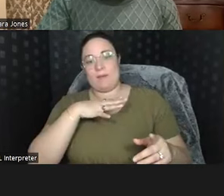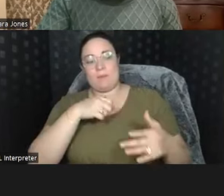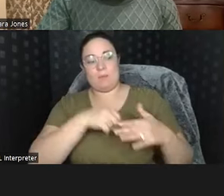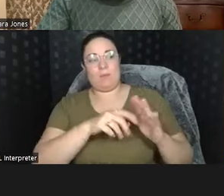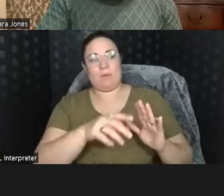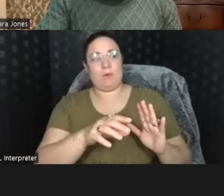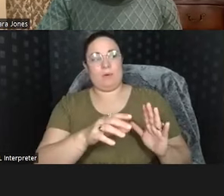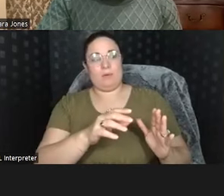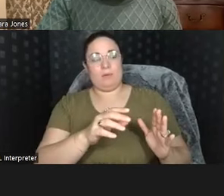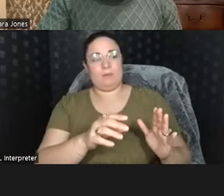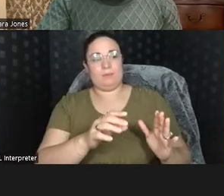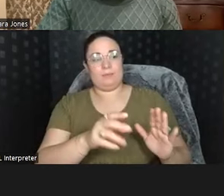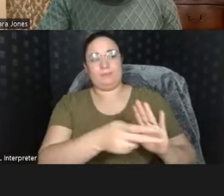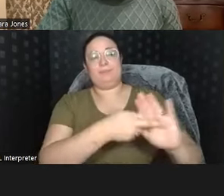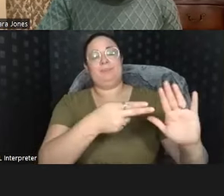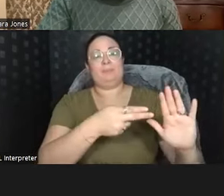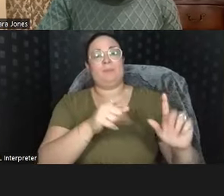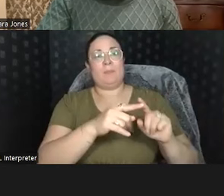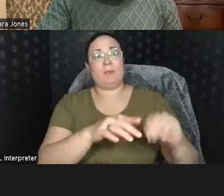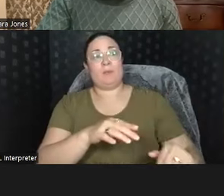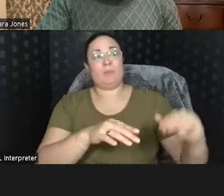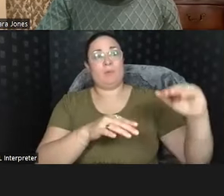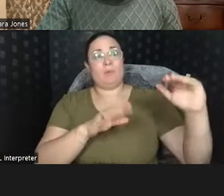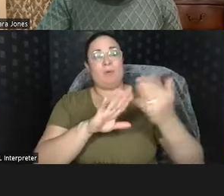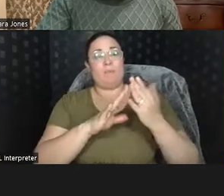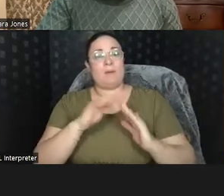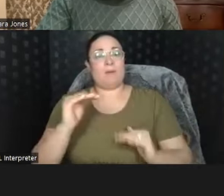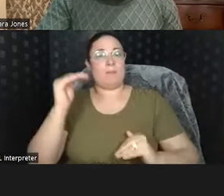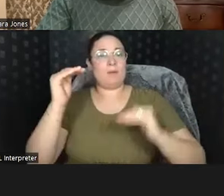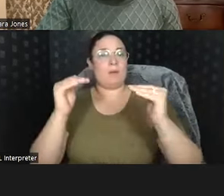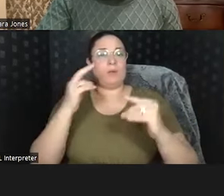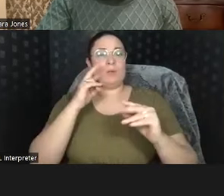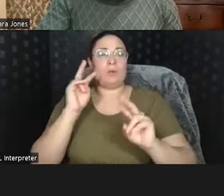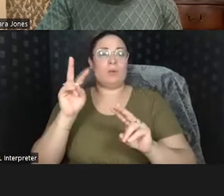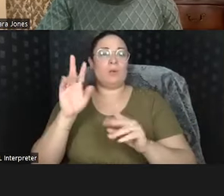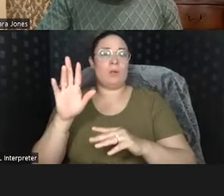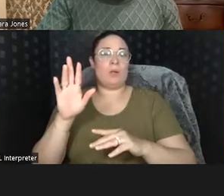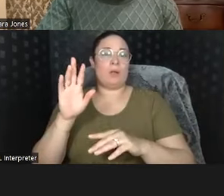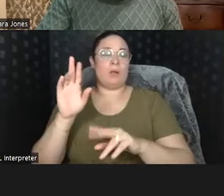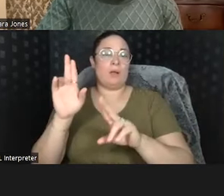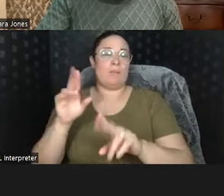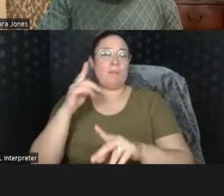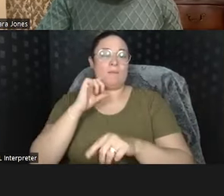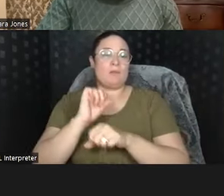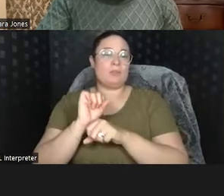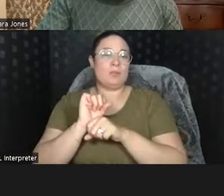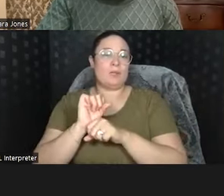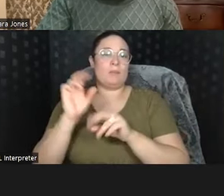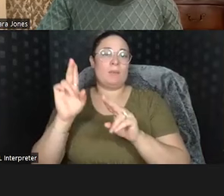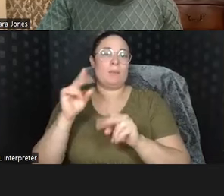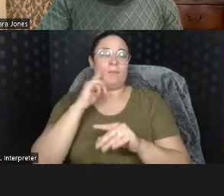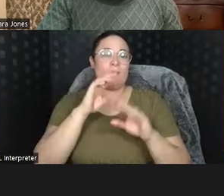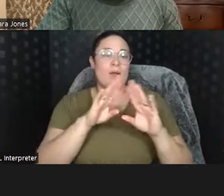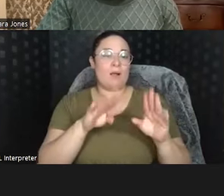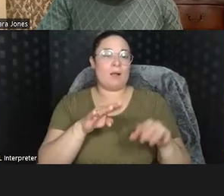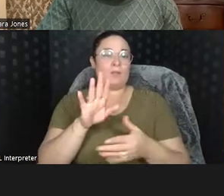grow and become adults, that when you look at applying for jobs, applying for housing, applying